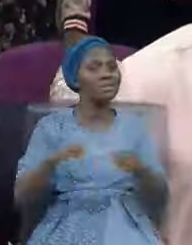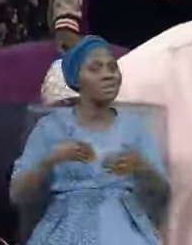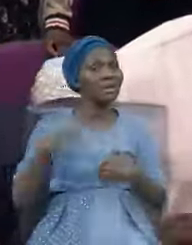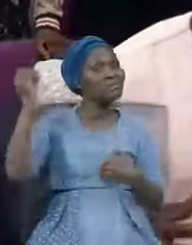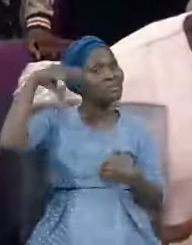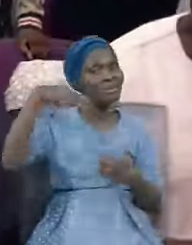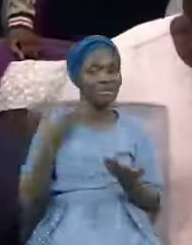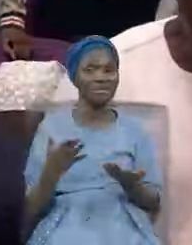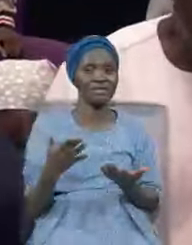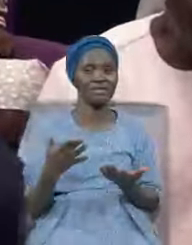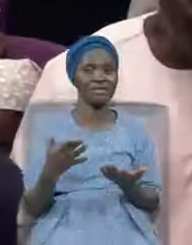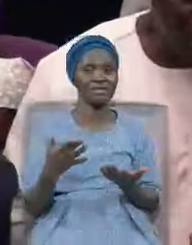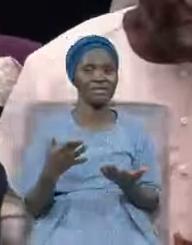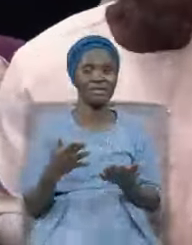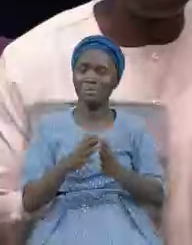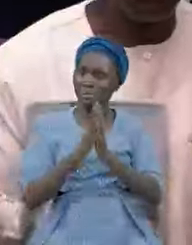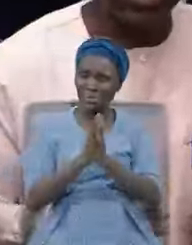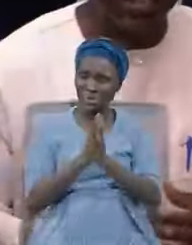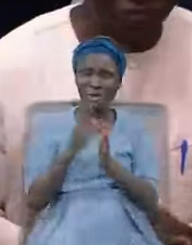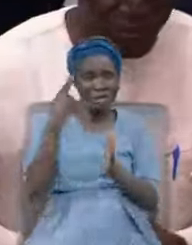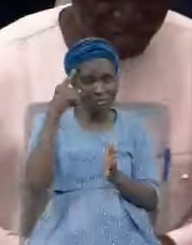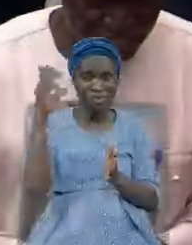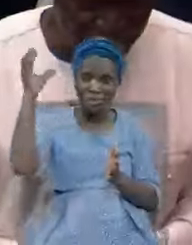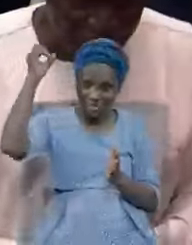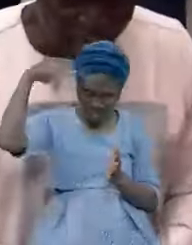grace, grace.